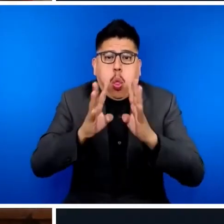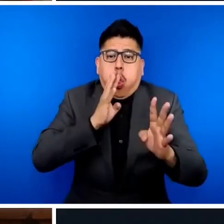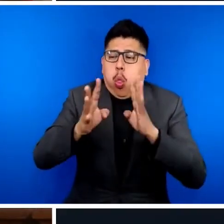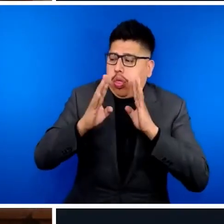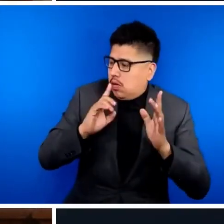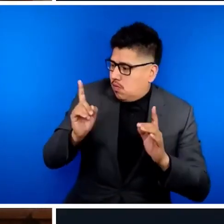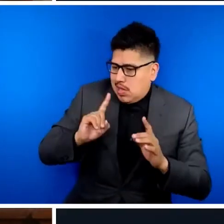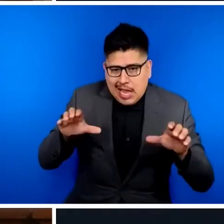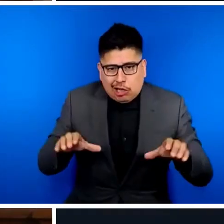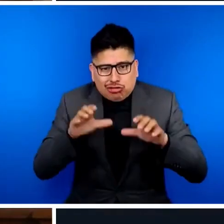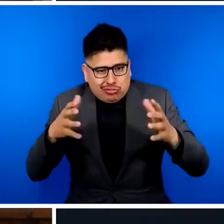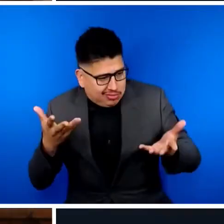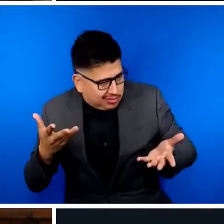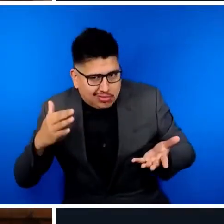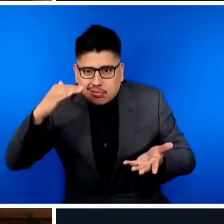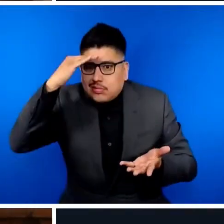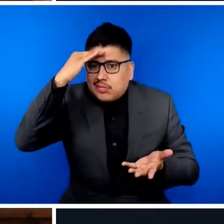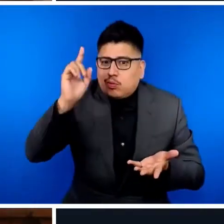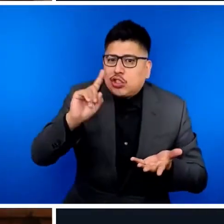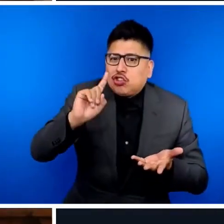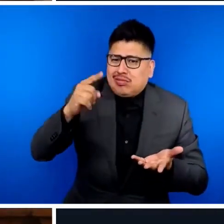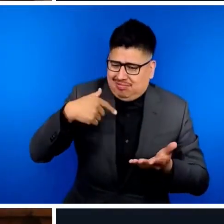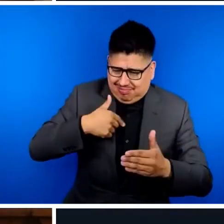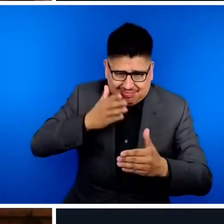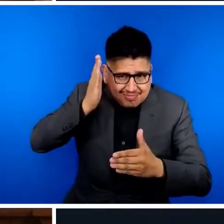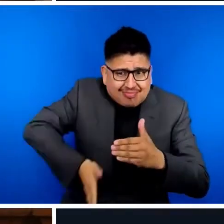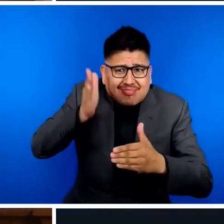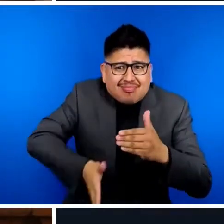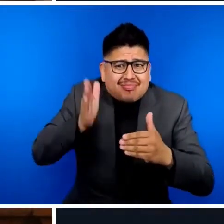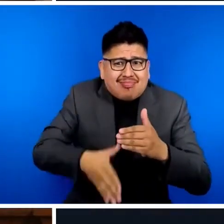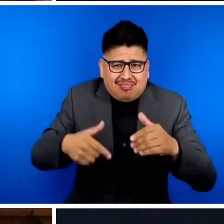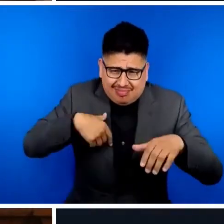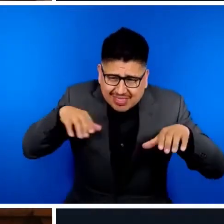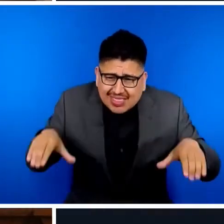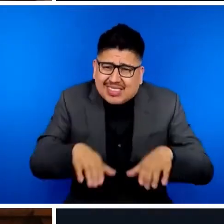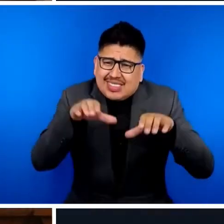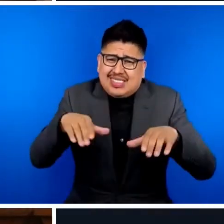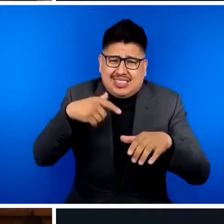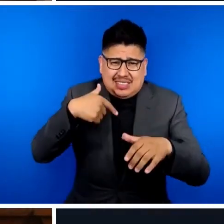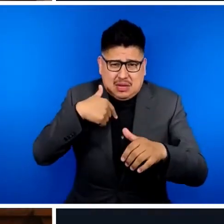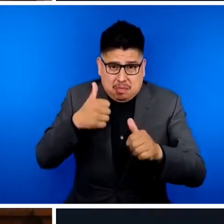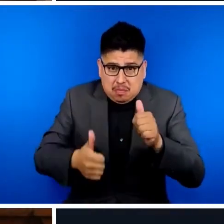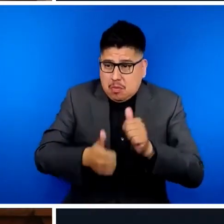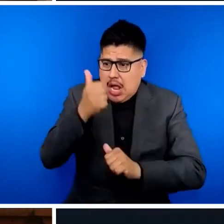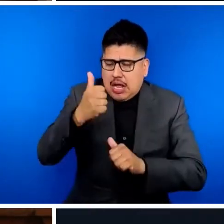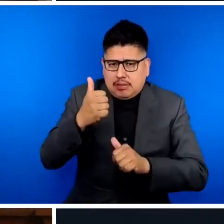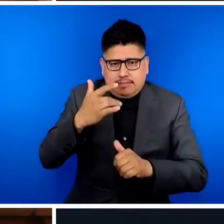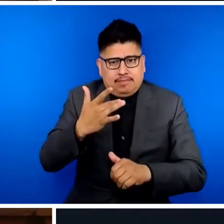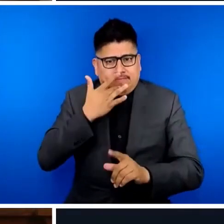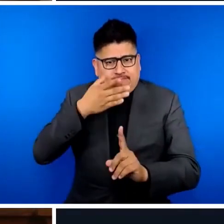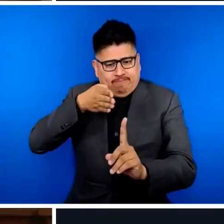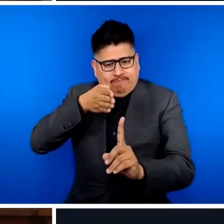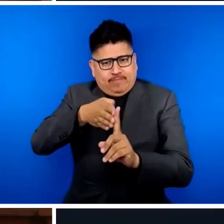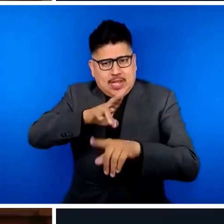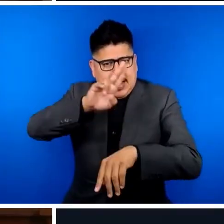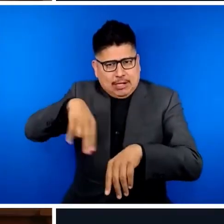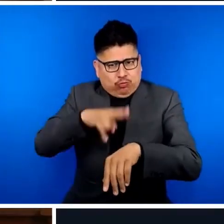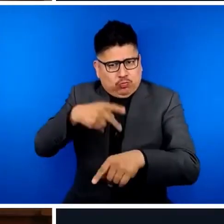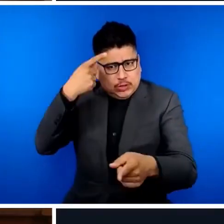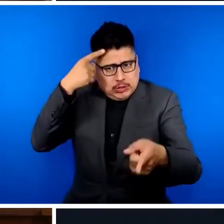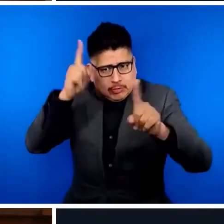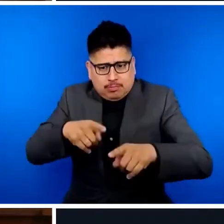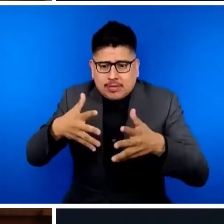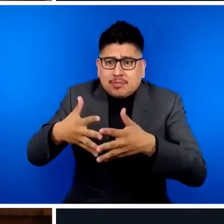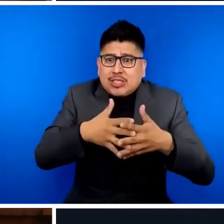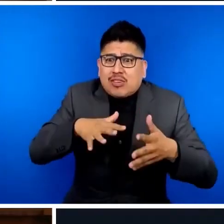done. Under my just enacted most favored nation agreements, Americans who have for decades paid by